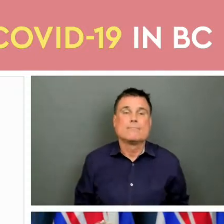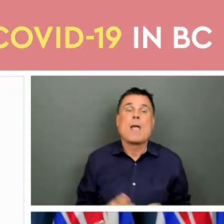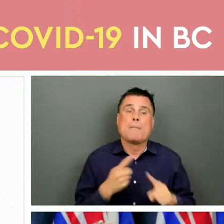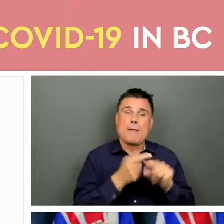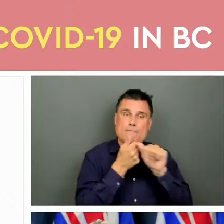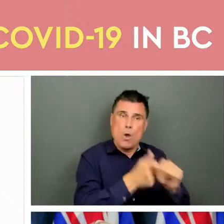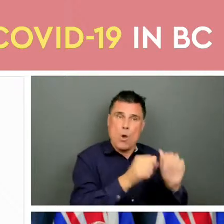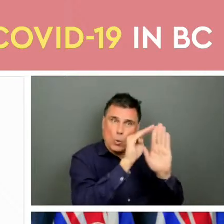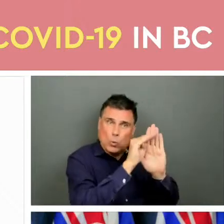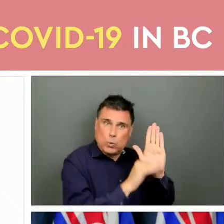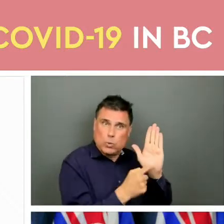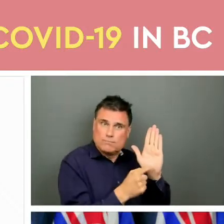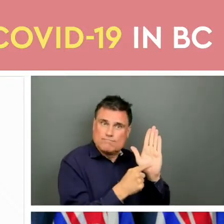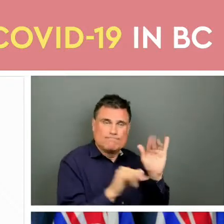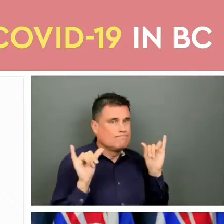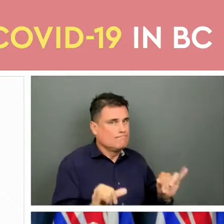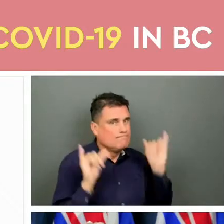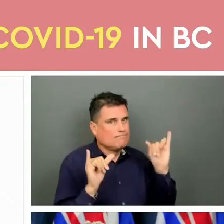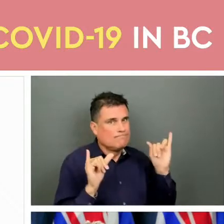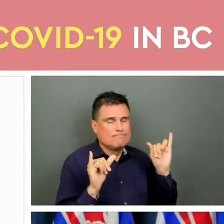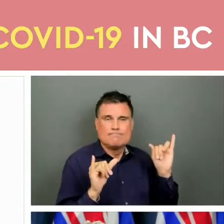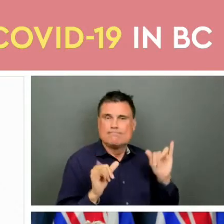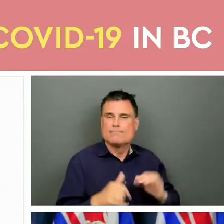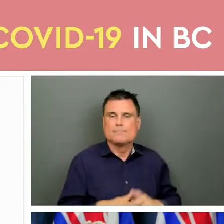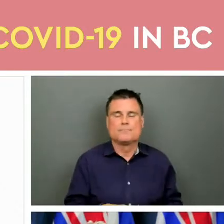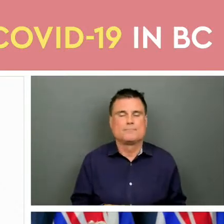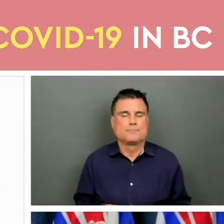own communities, in our own social networks.